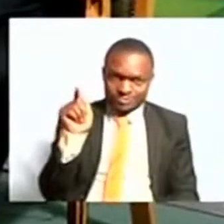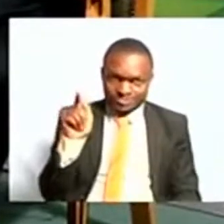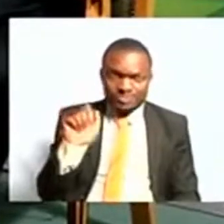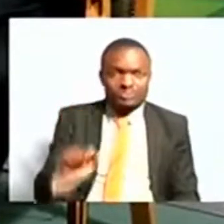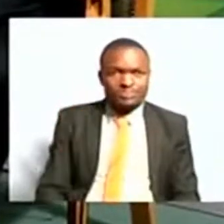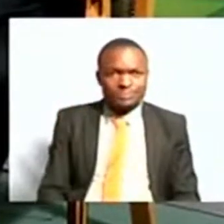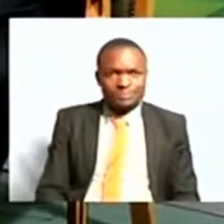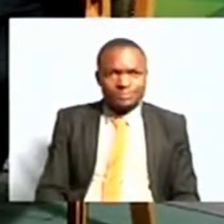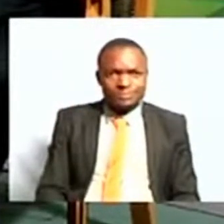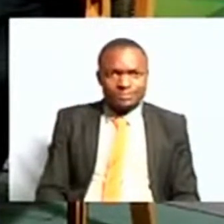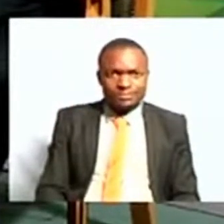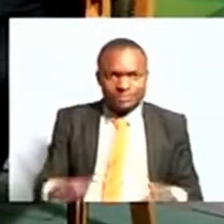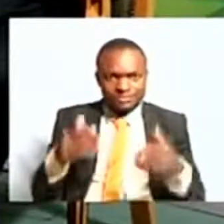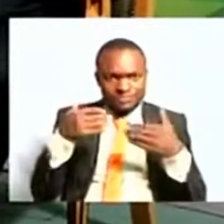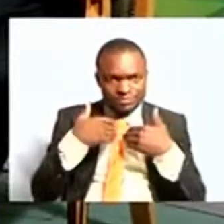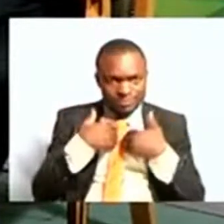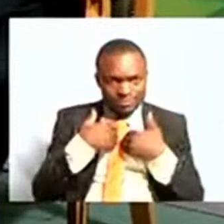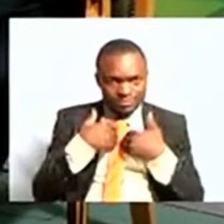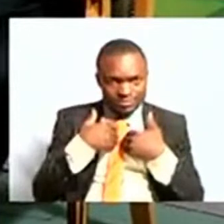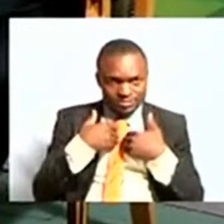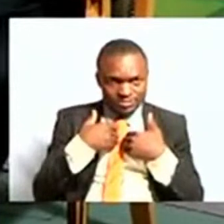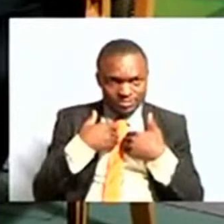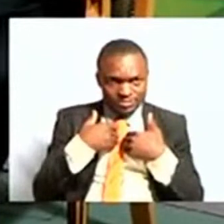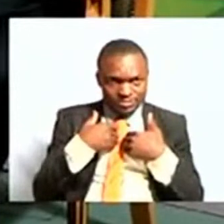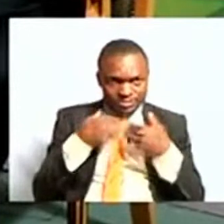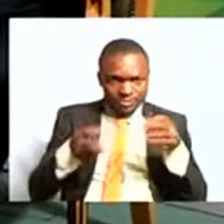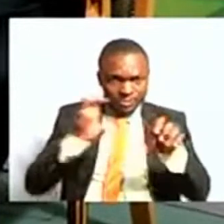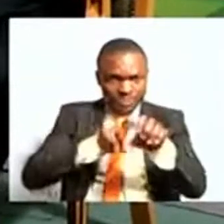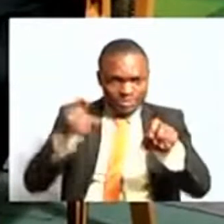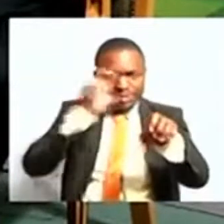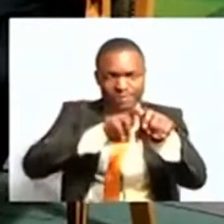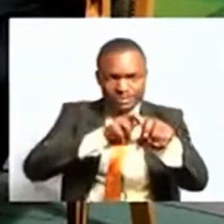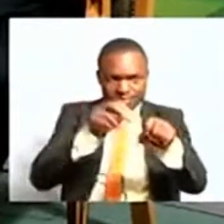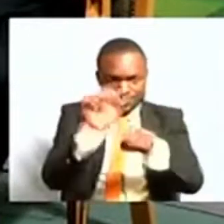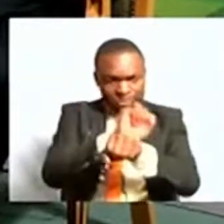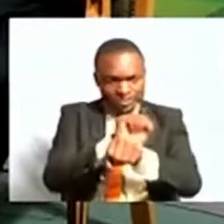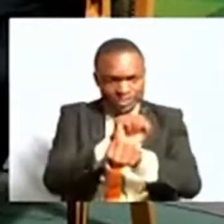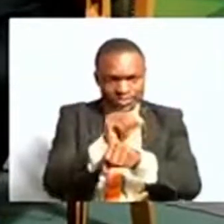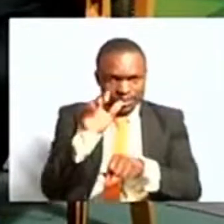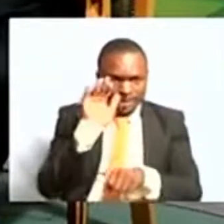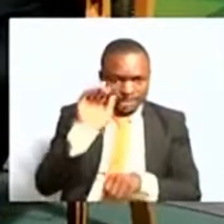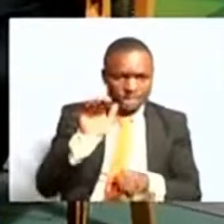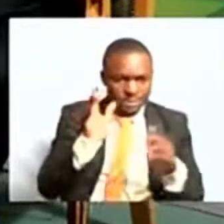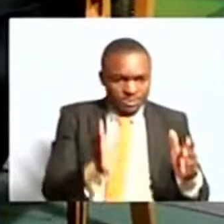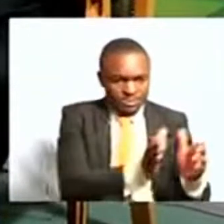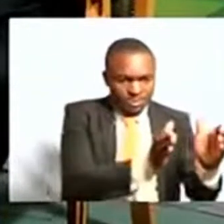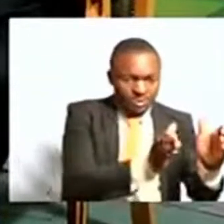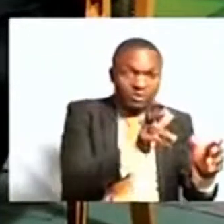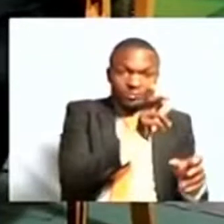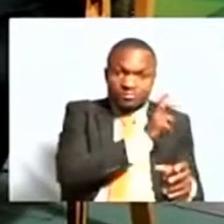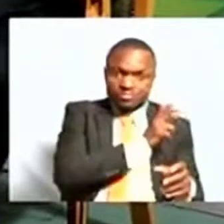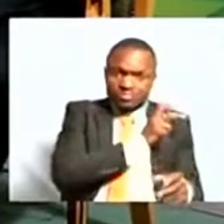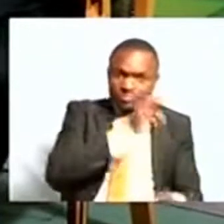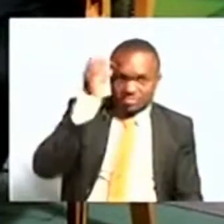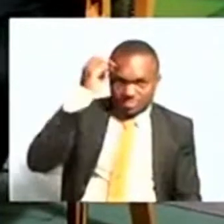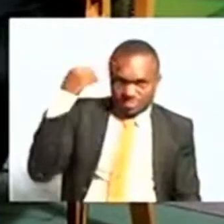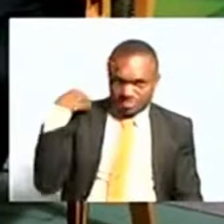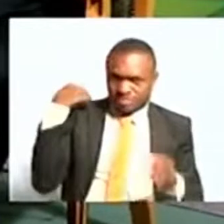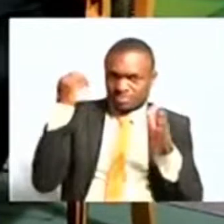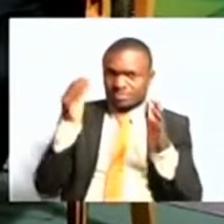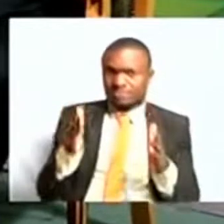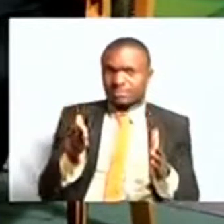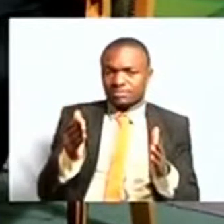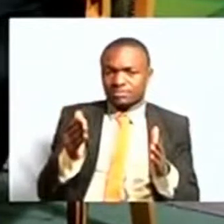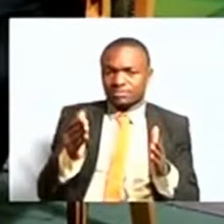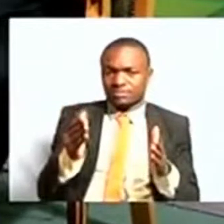the passenger vehicle. Then after it's Mumbai. Then the police officer after